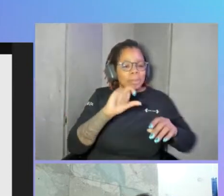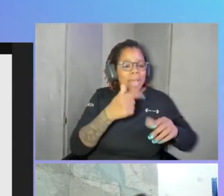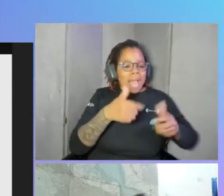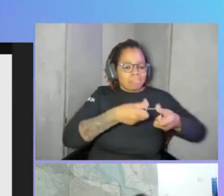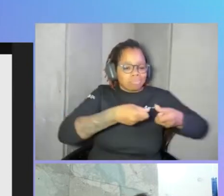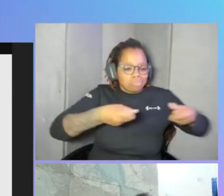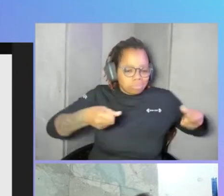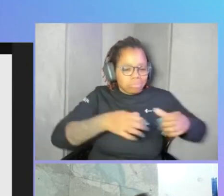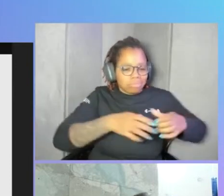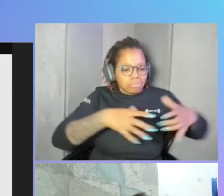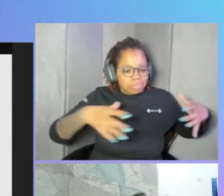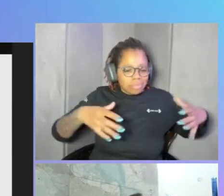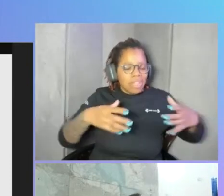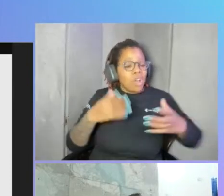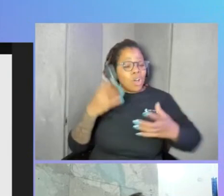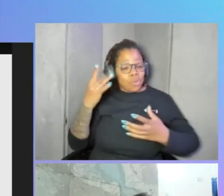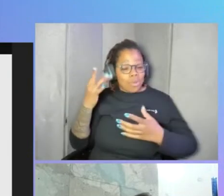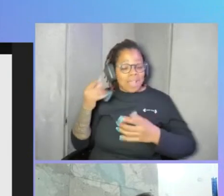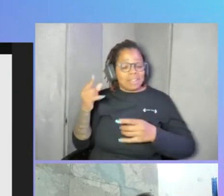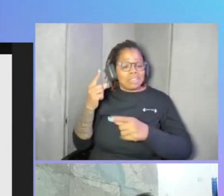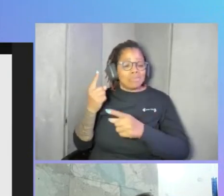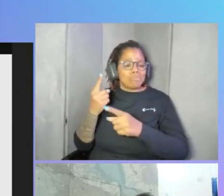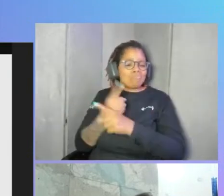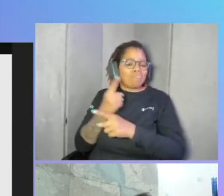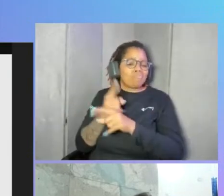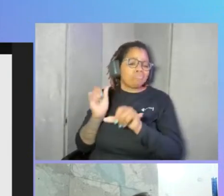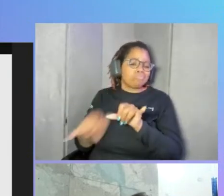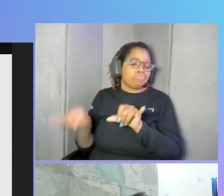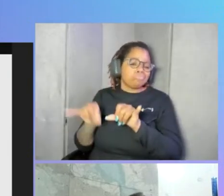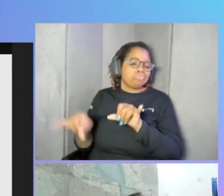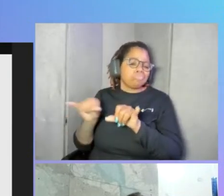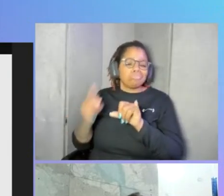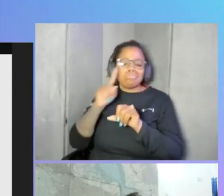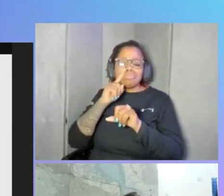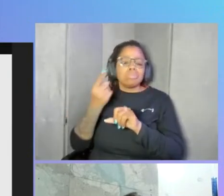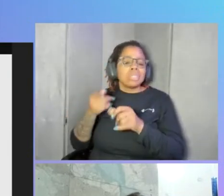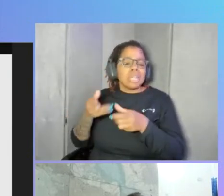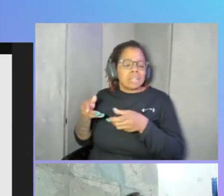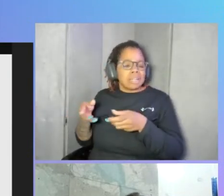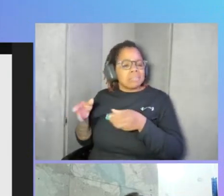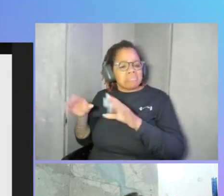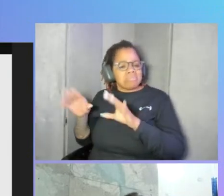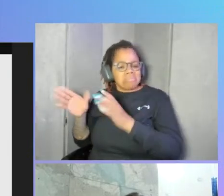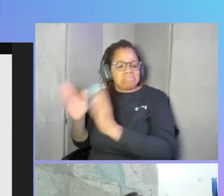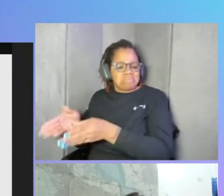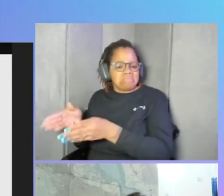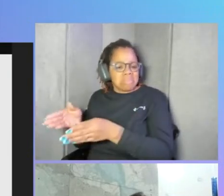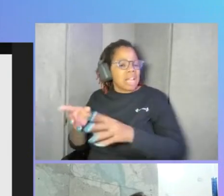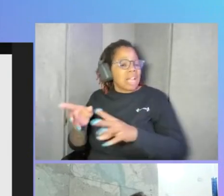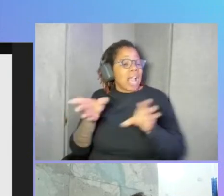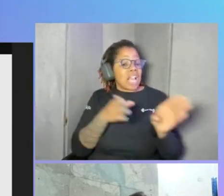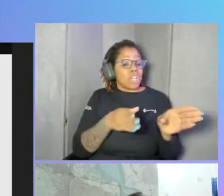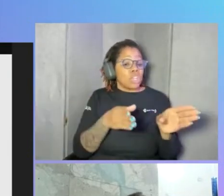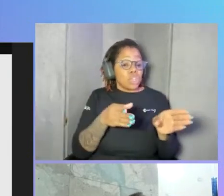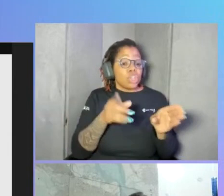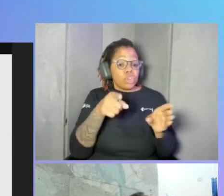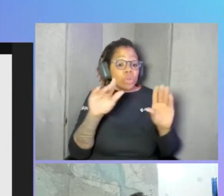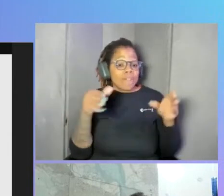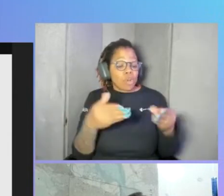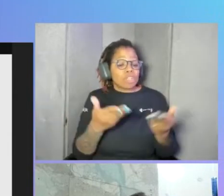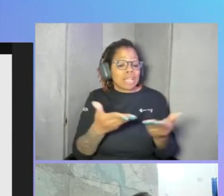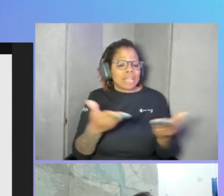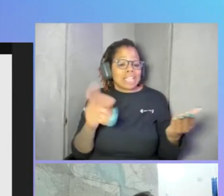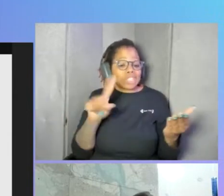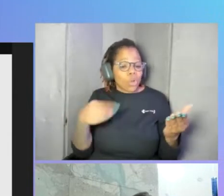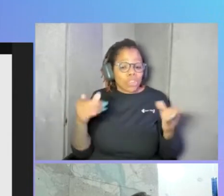by doing mundane, repetitive things that allow you to focus on things that only a human can do. Okay. Only a